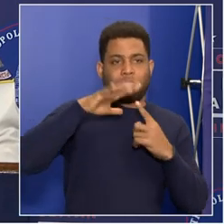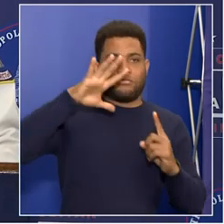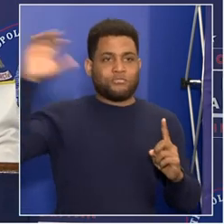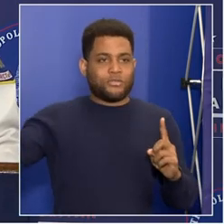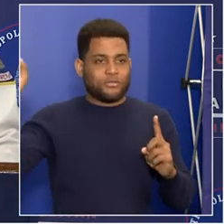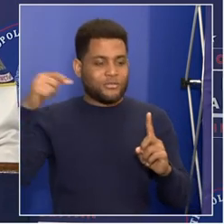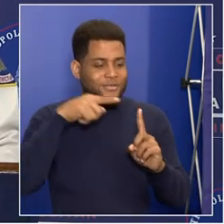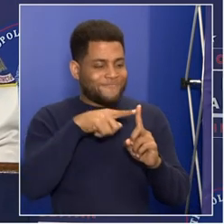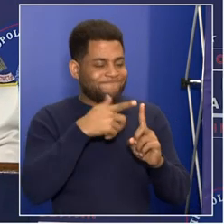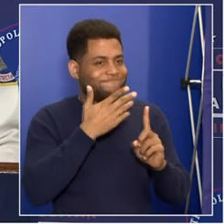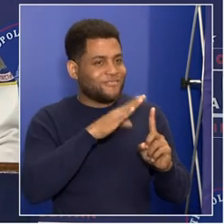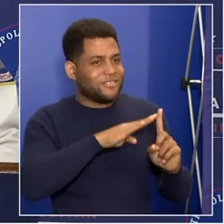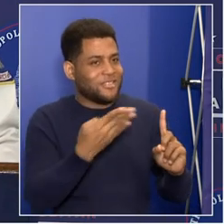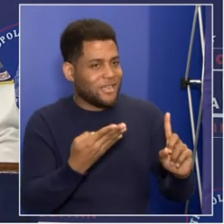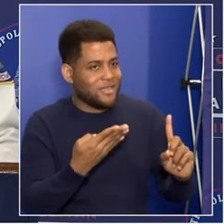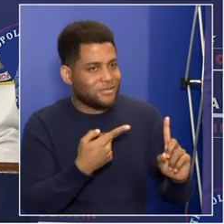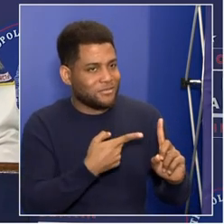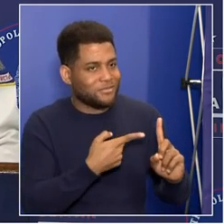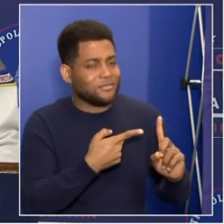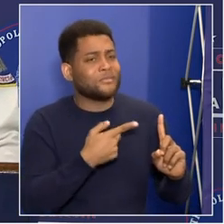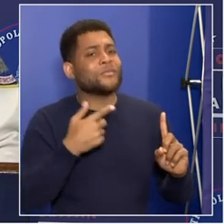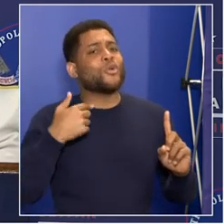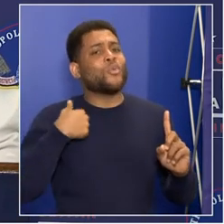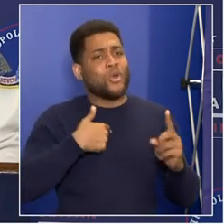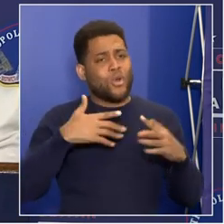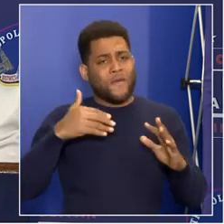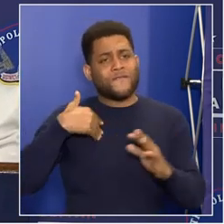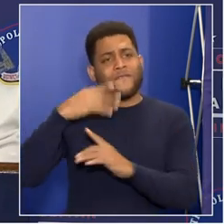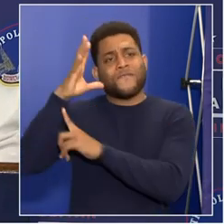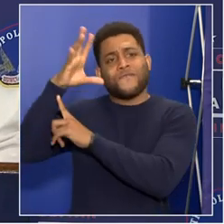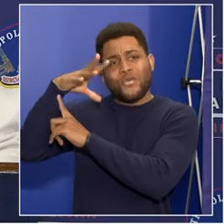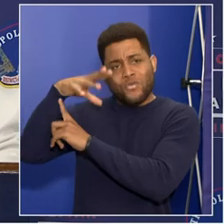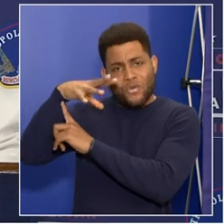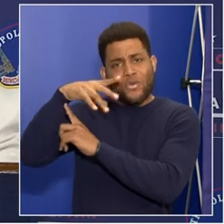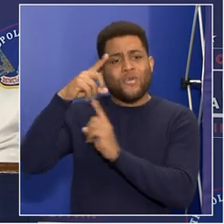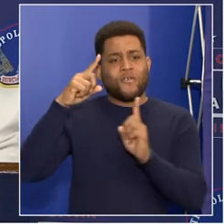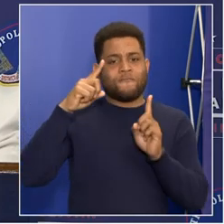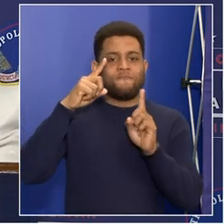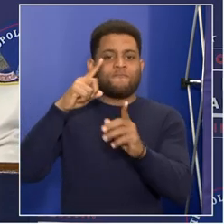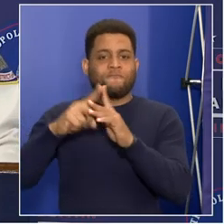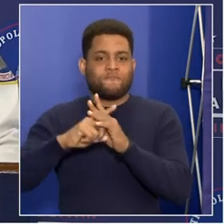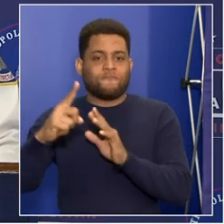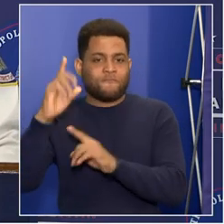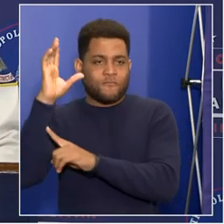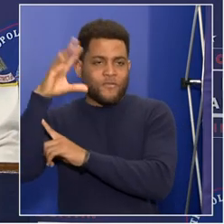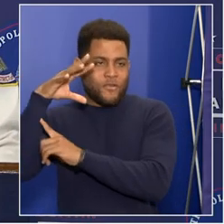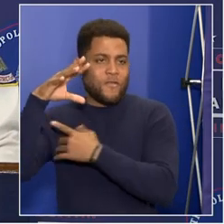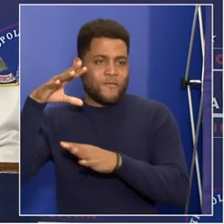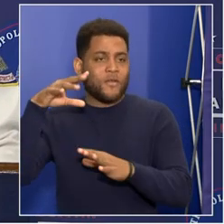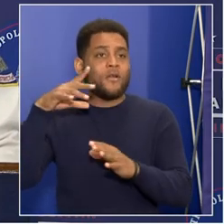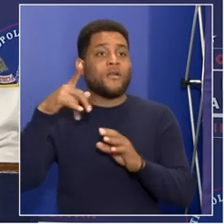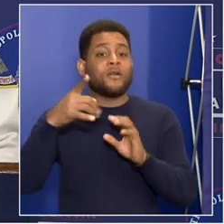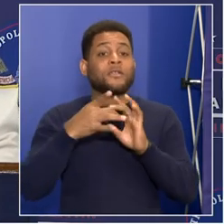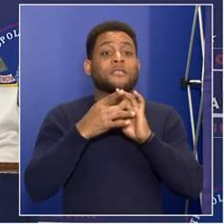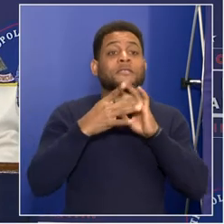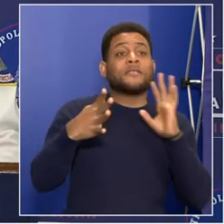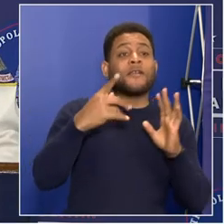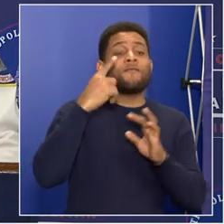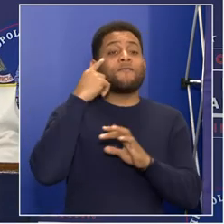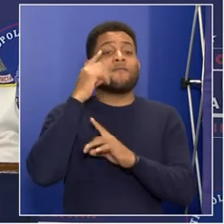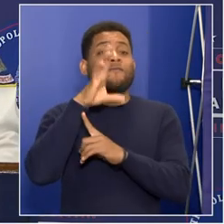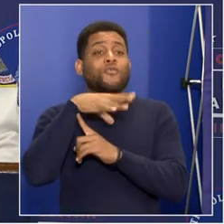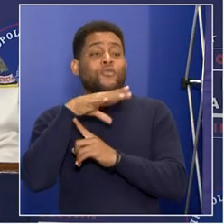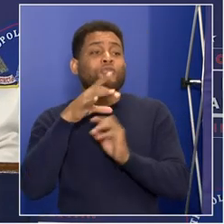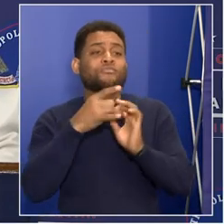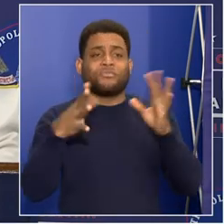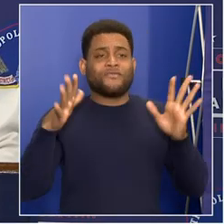by surveillance video that was instrumental in solving this case. We released that video and called on our community for help. Thanks to